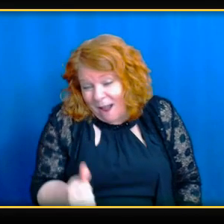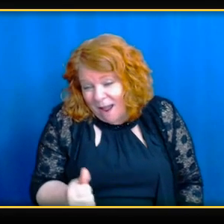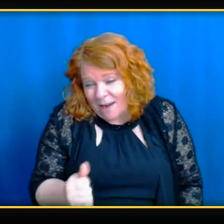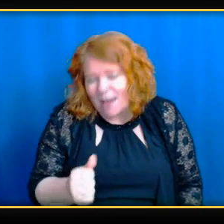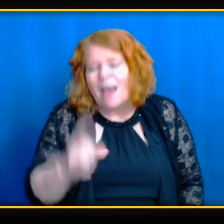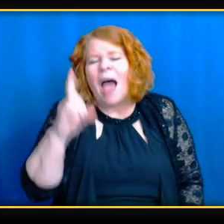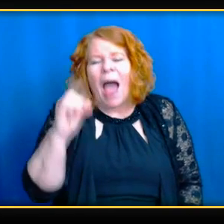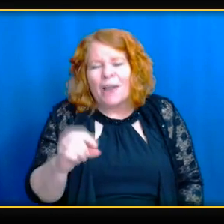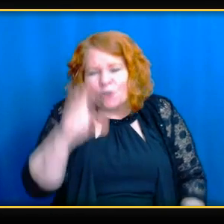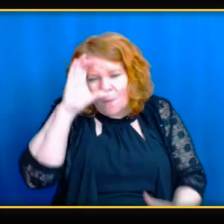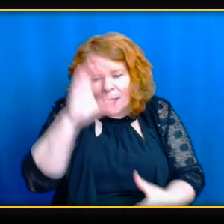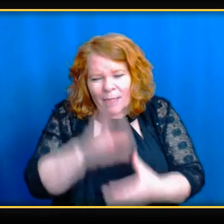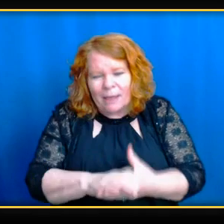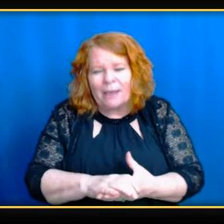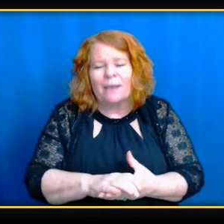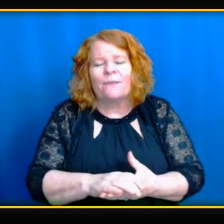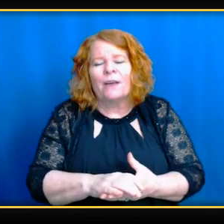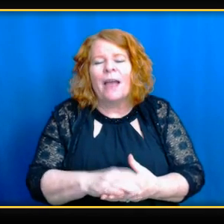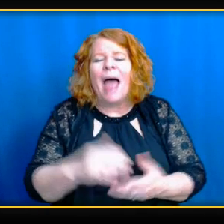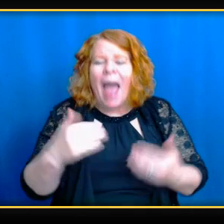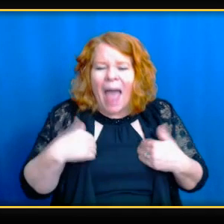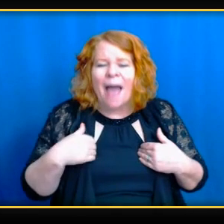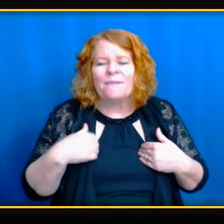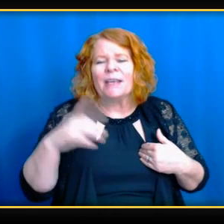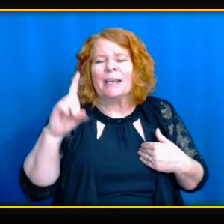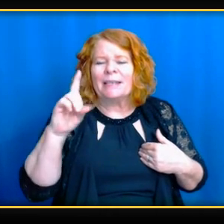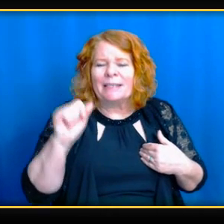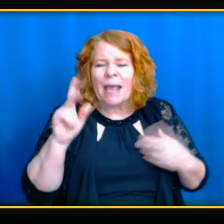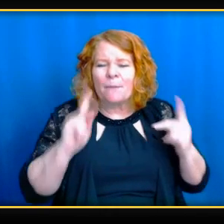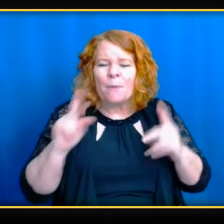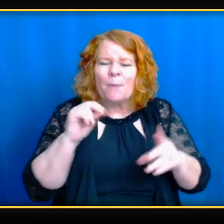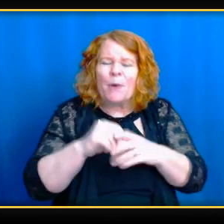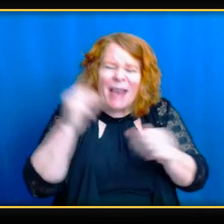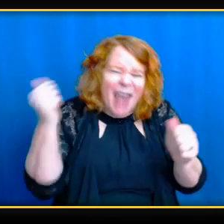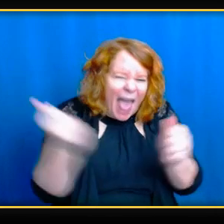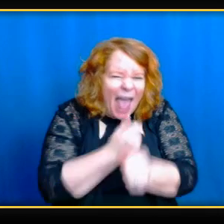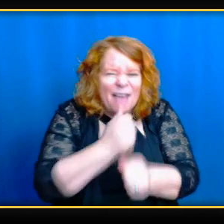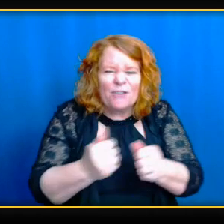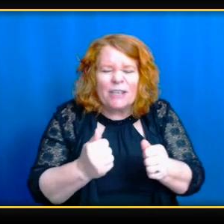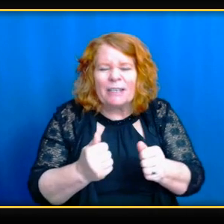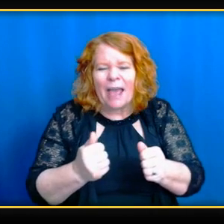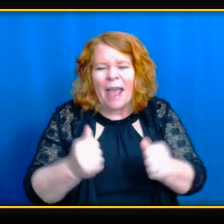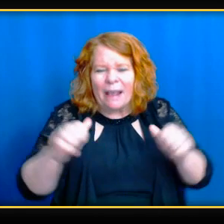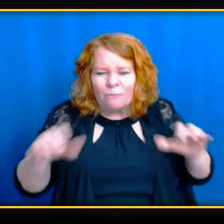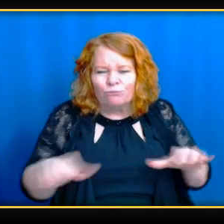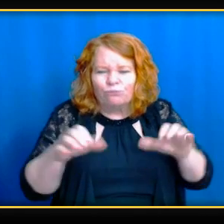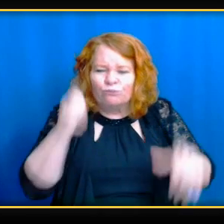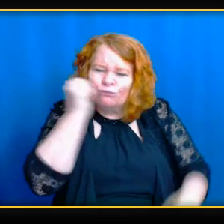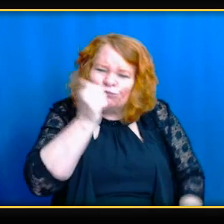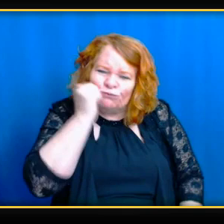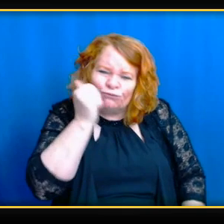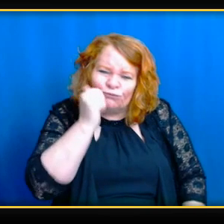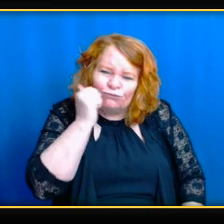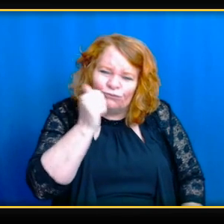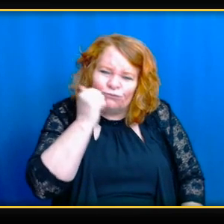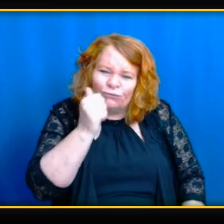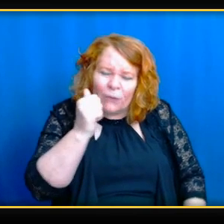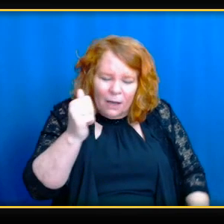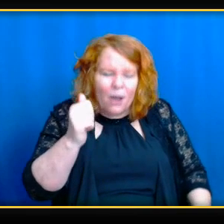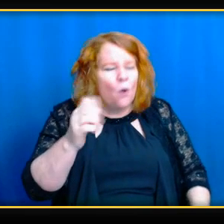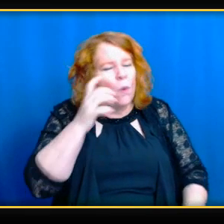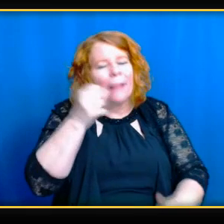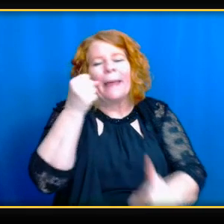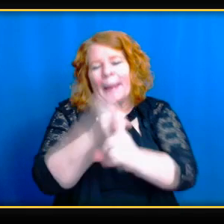disabled people in everyday life activities will have the most powerful impact on the community